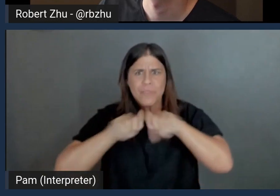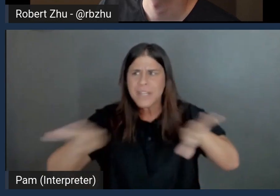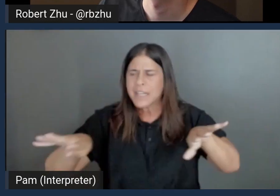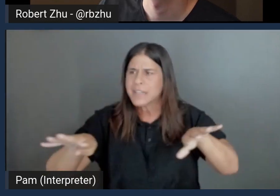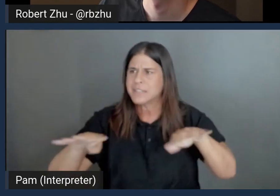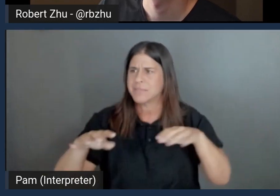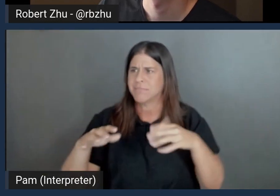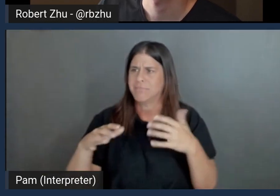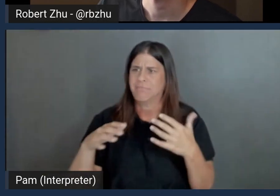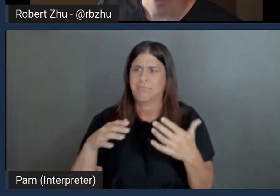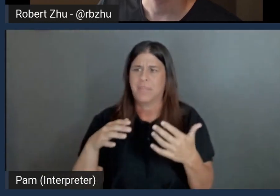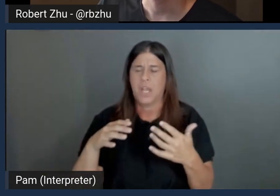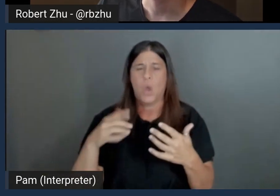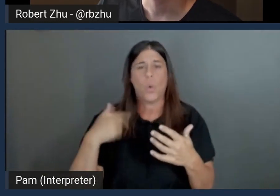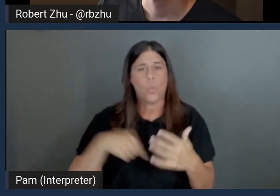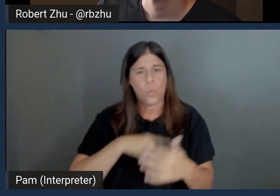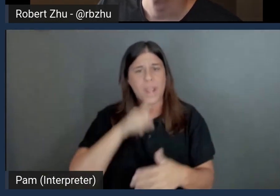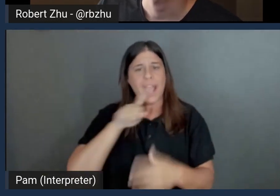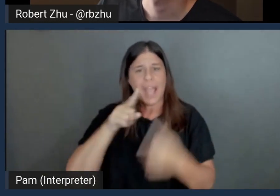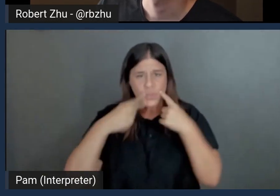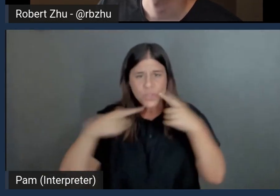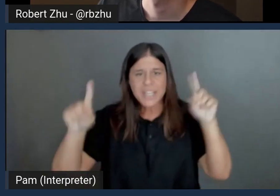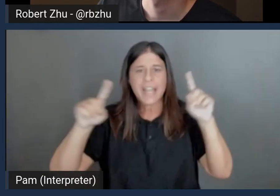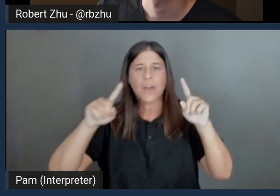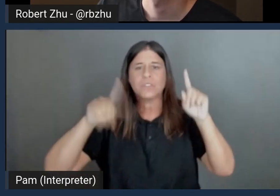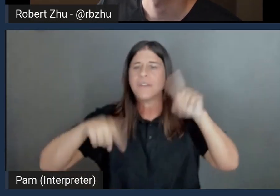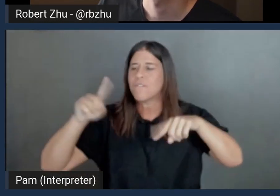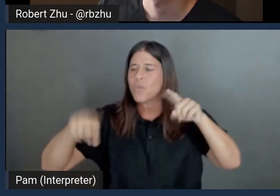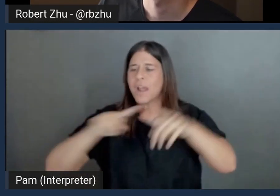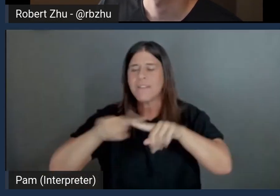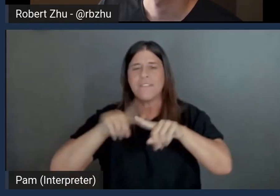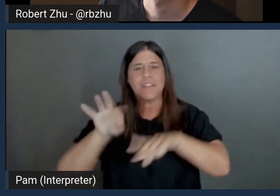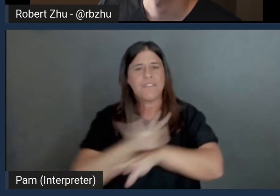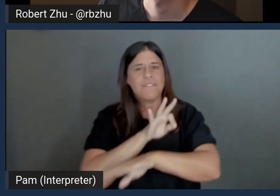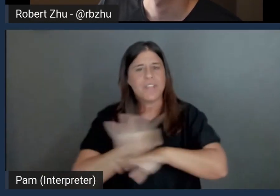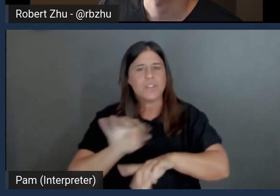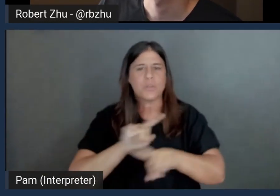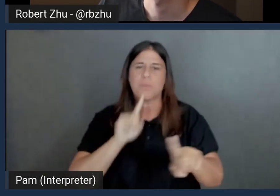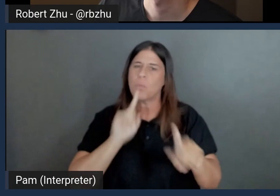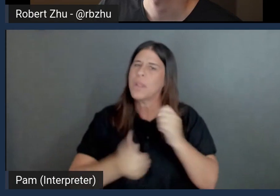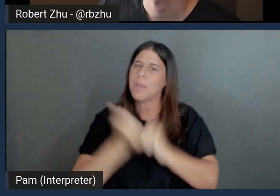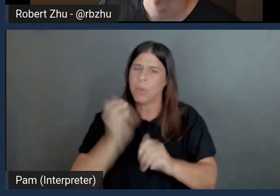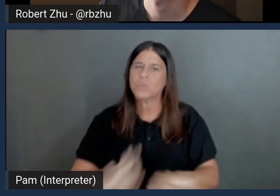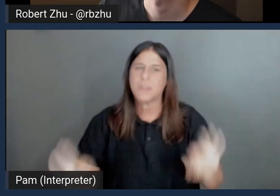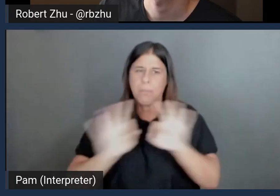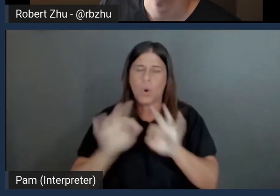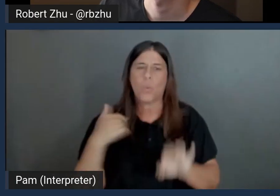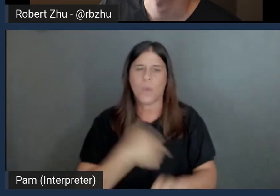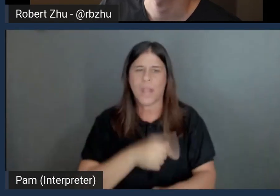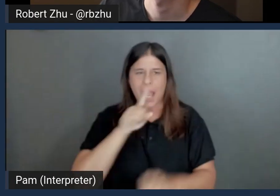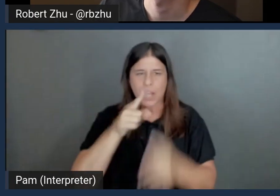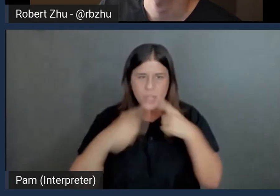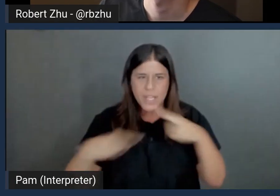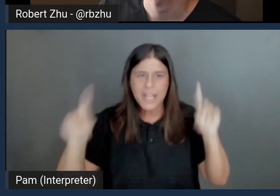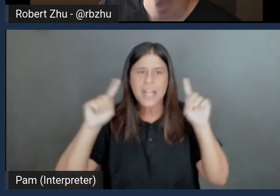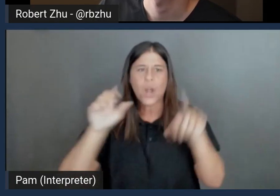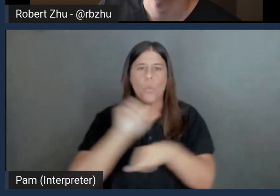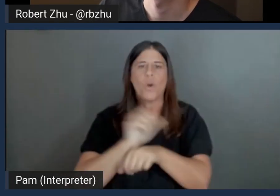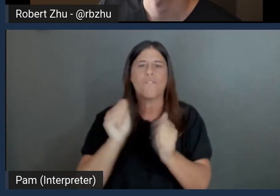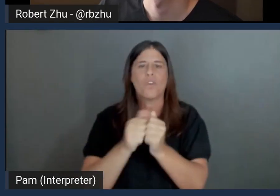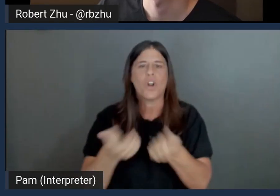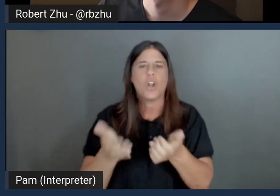release, where we actually announced a variety of different features. But probably the most important one was we actually announced support for a new query